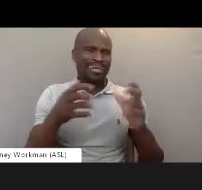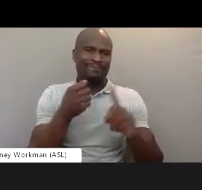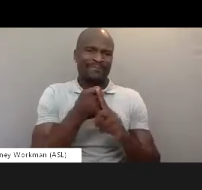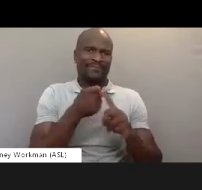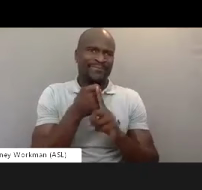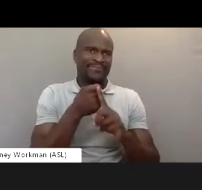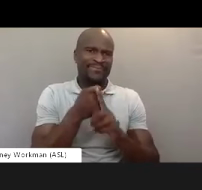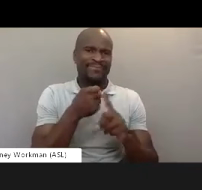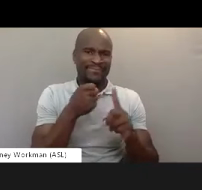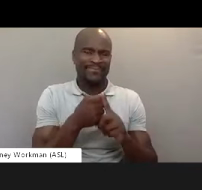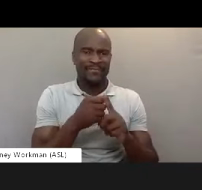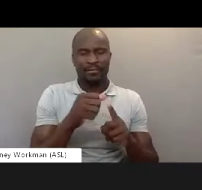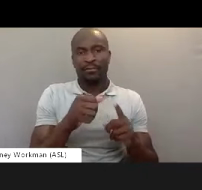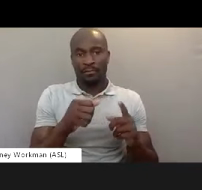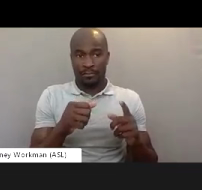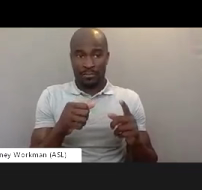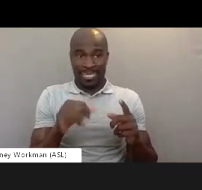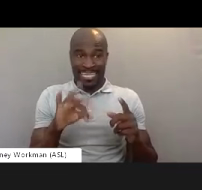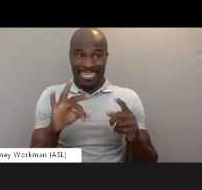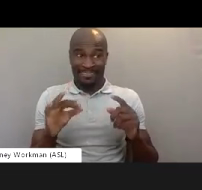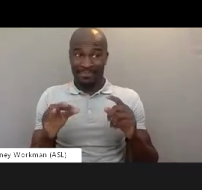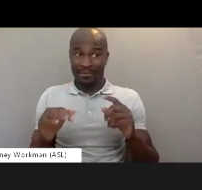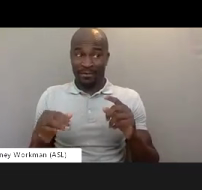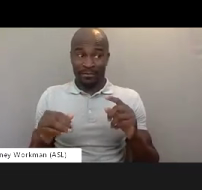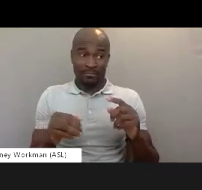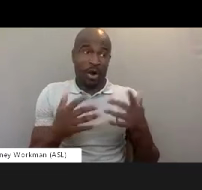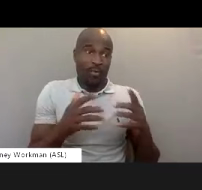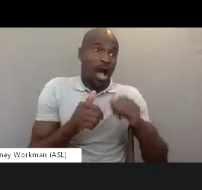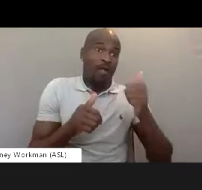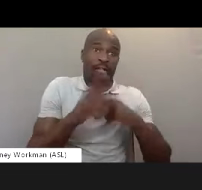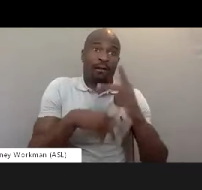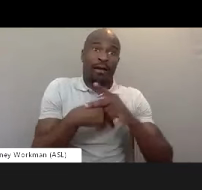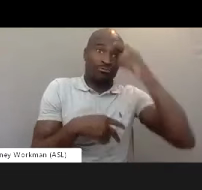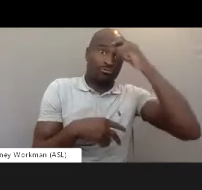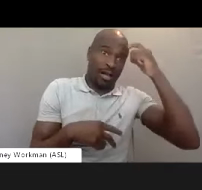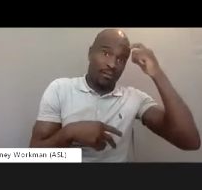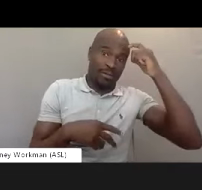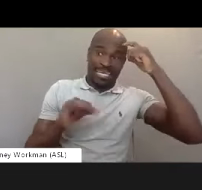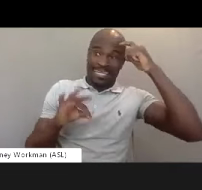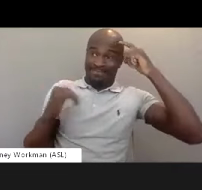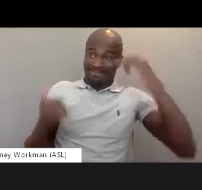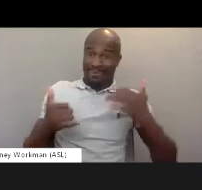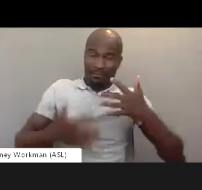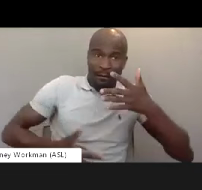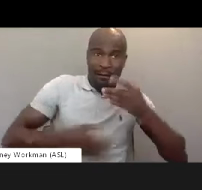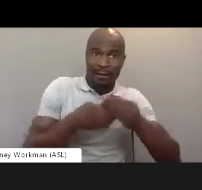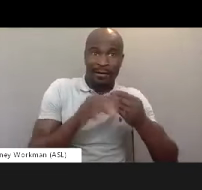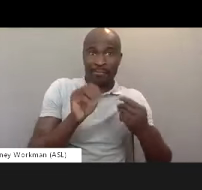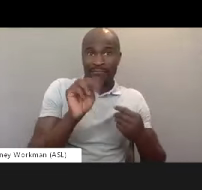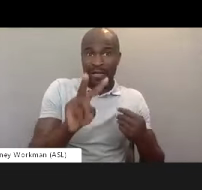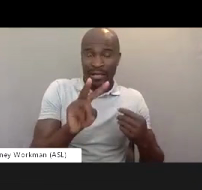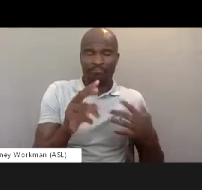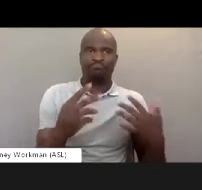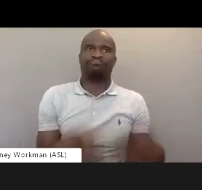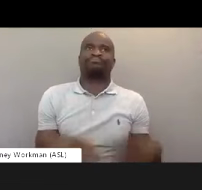life, mass violence is going to potentially impact them just differently because of their prior life experiences. And so you